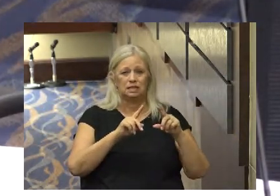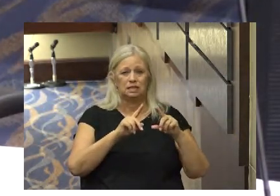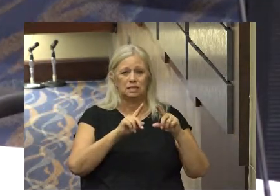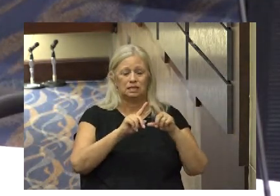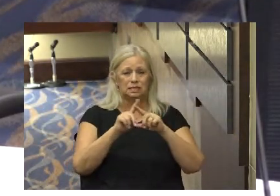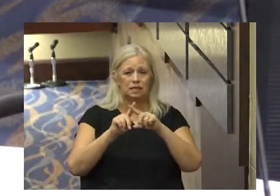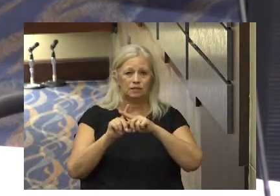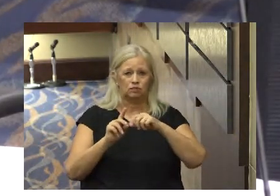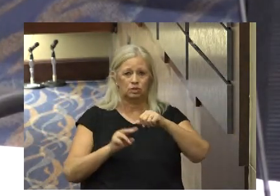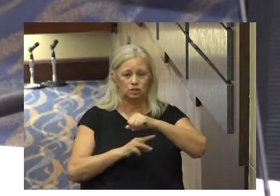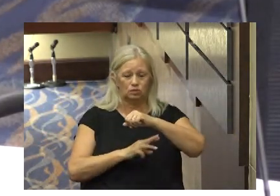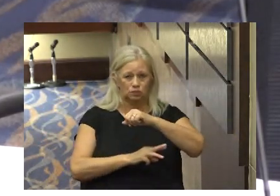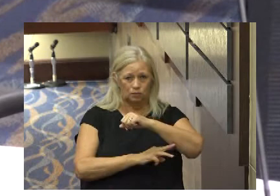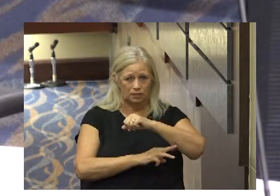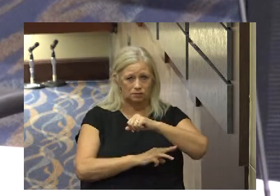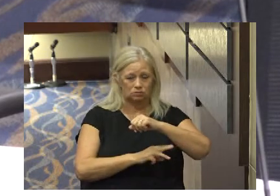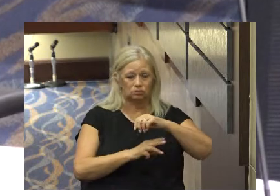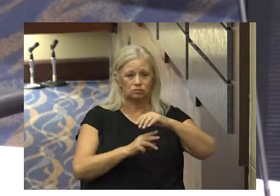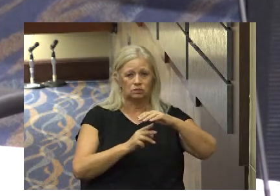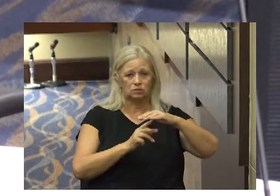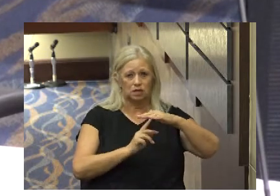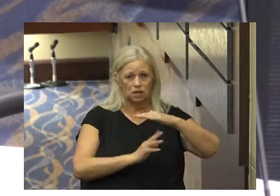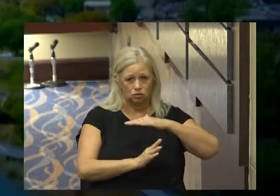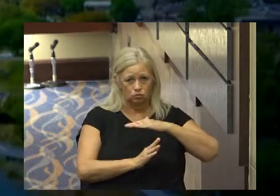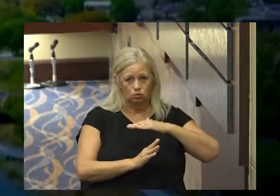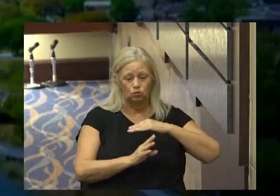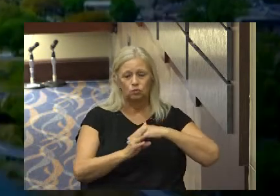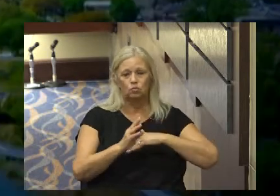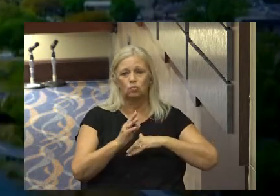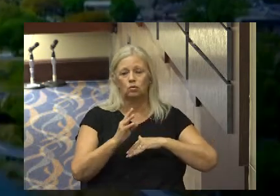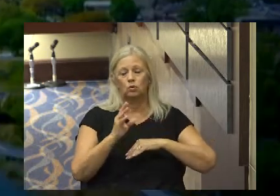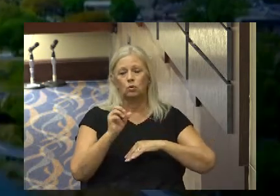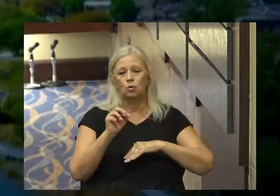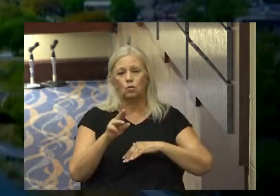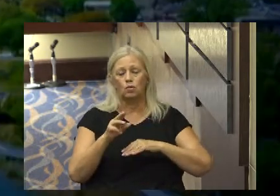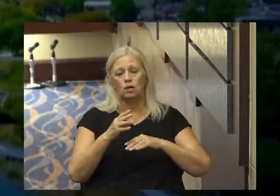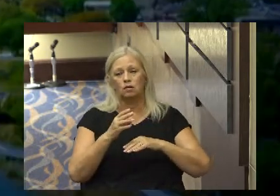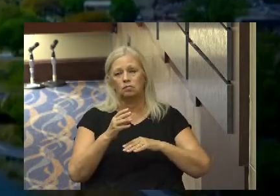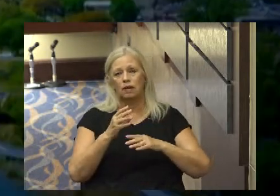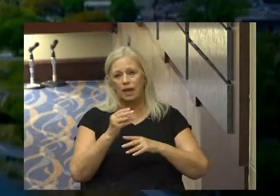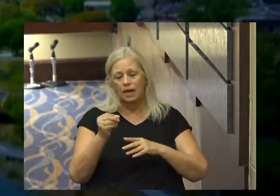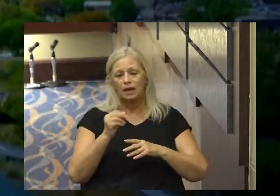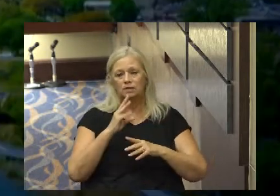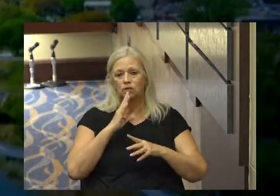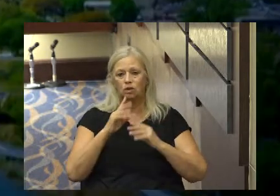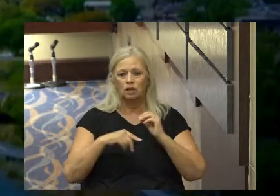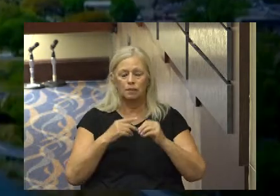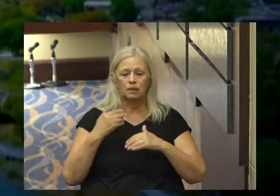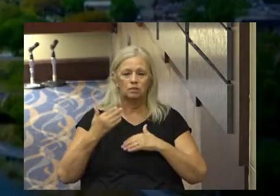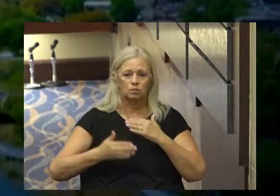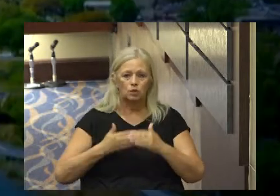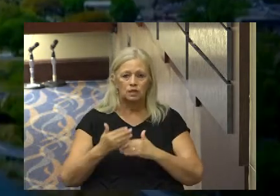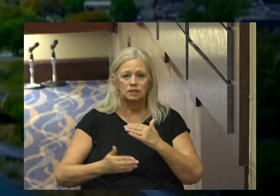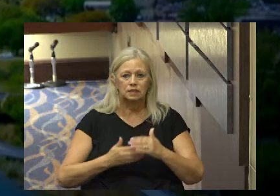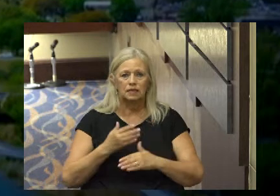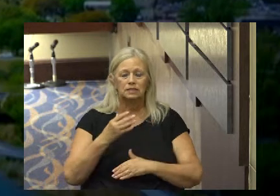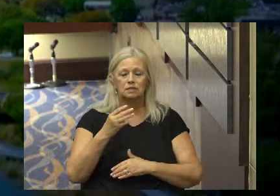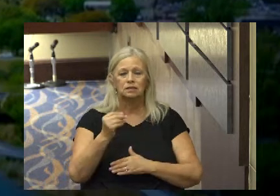or overpasses, I should say, as well as talk to us about the process and the agenda item